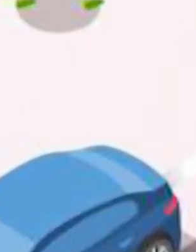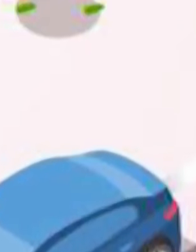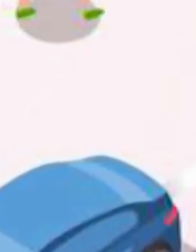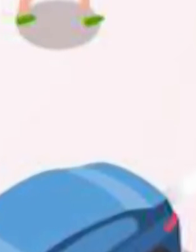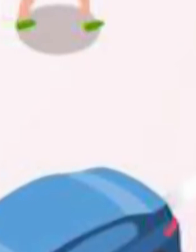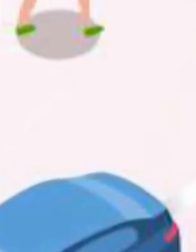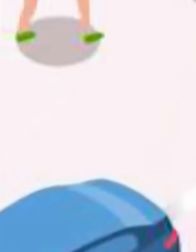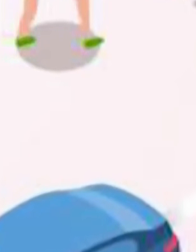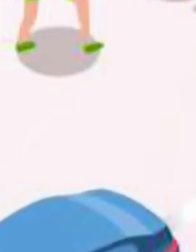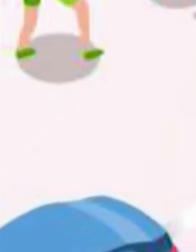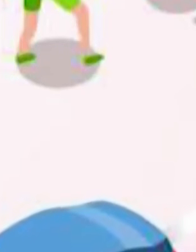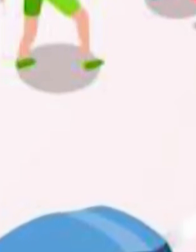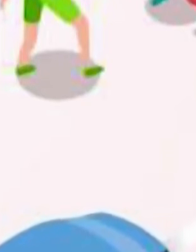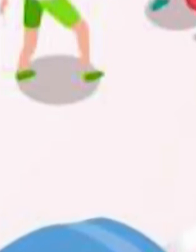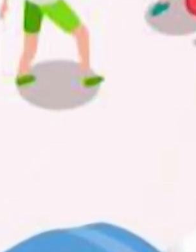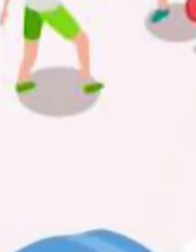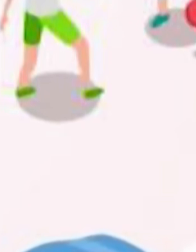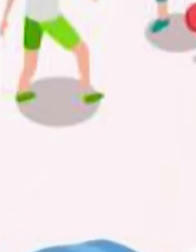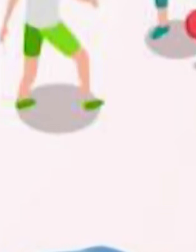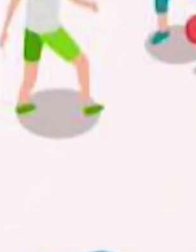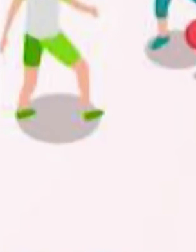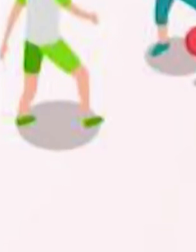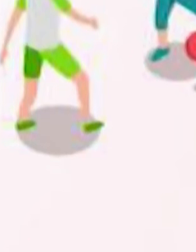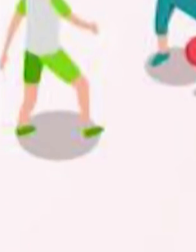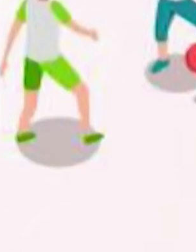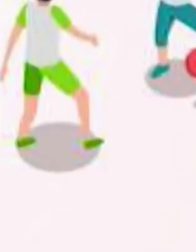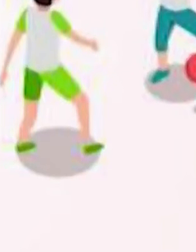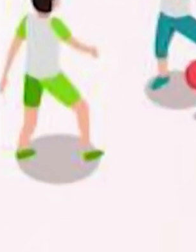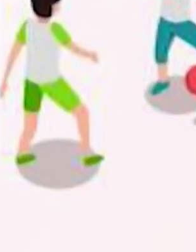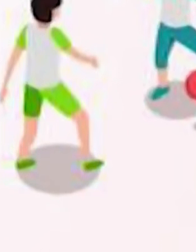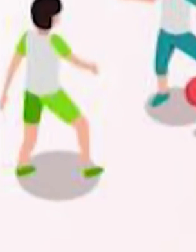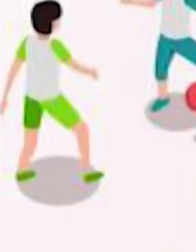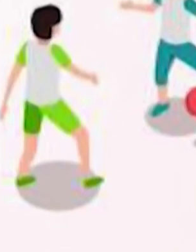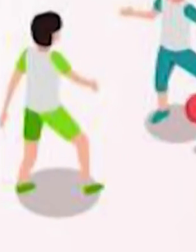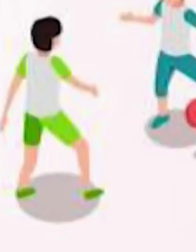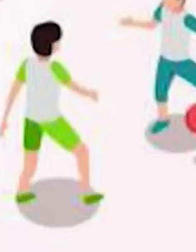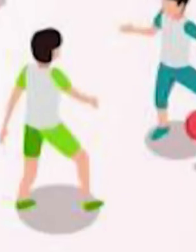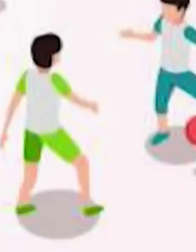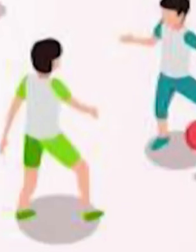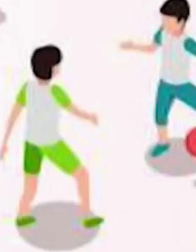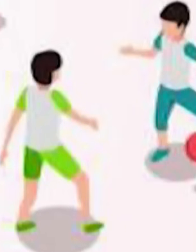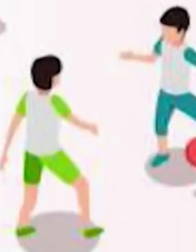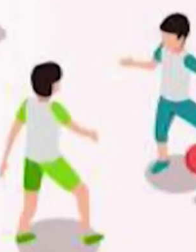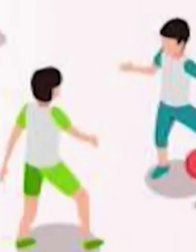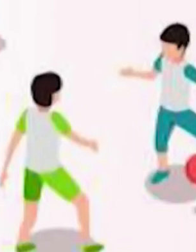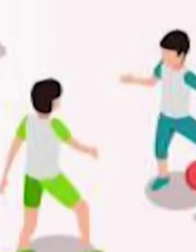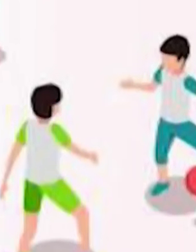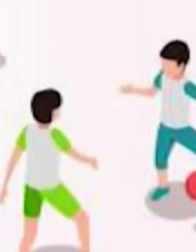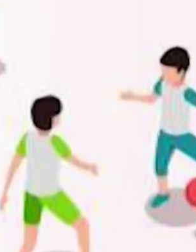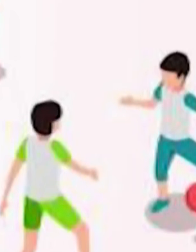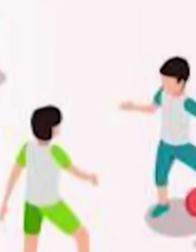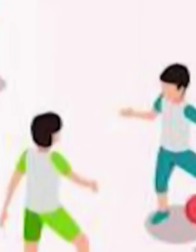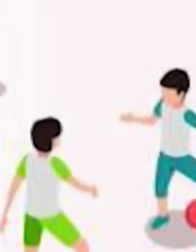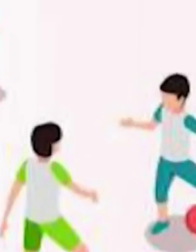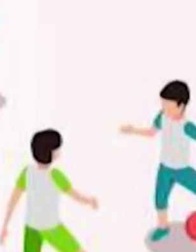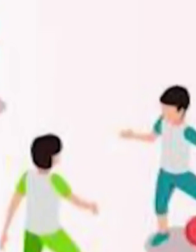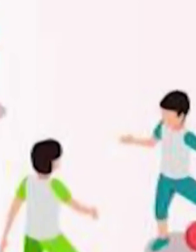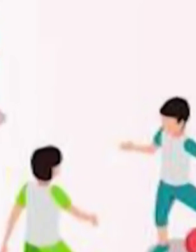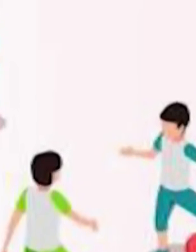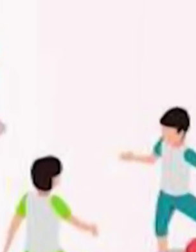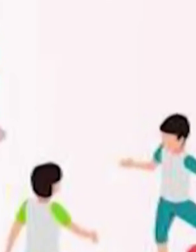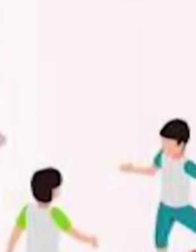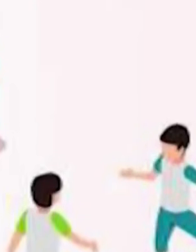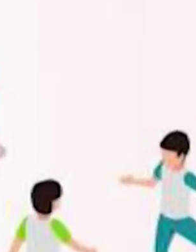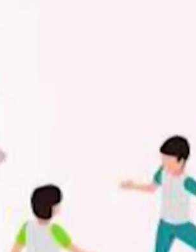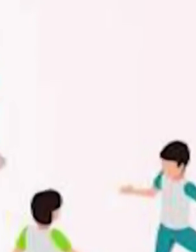you that, just how to make coffee, the process writing. At the same time, how to make your